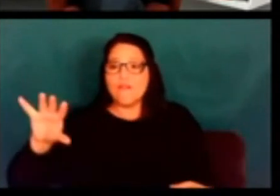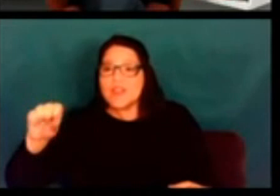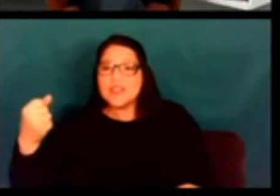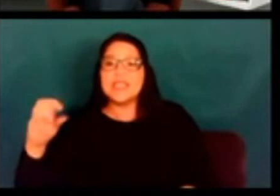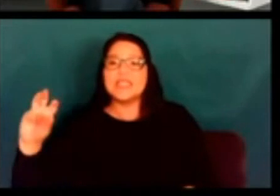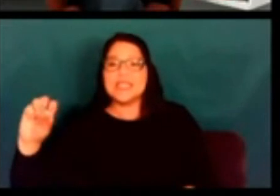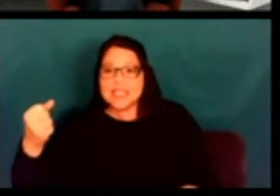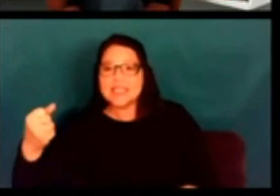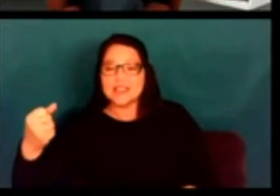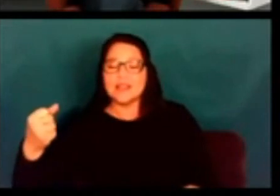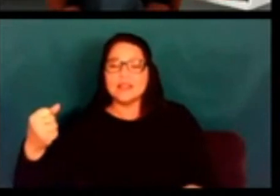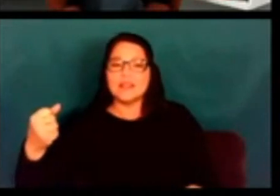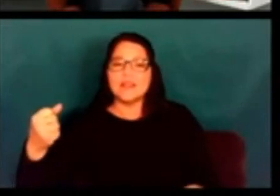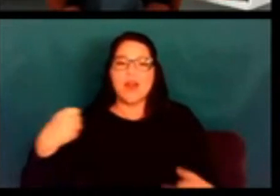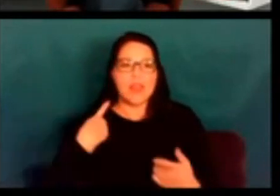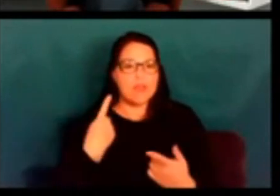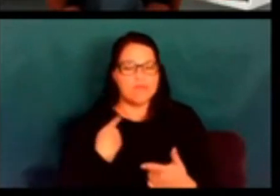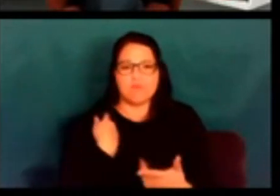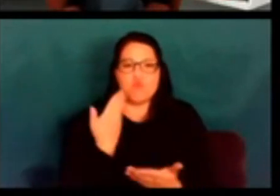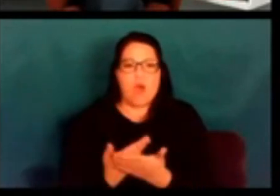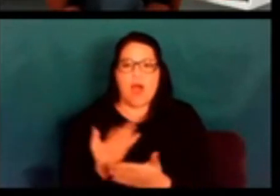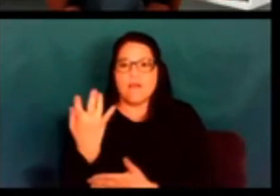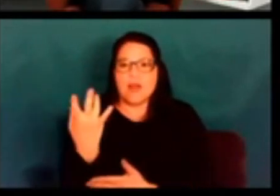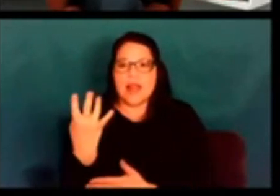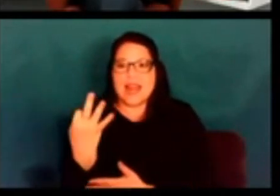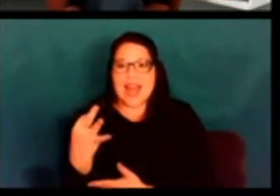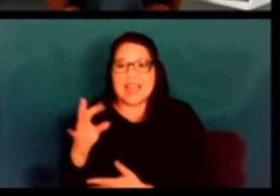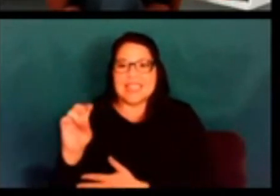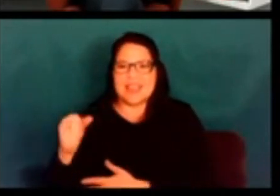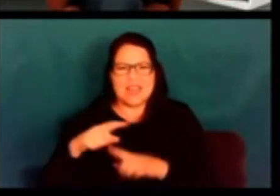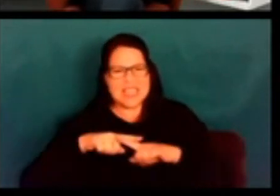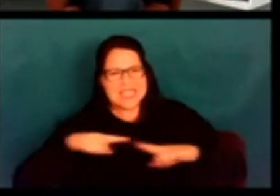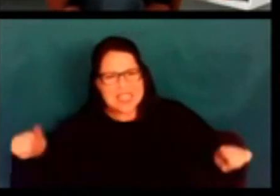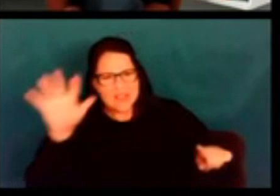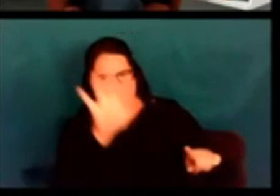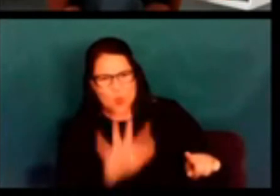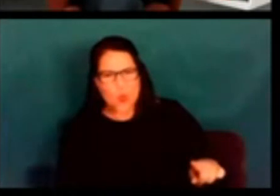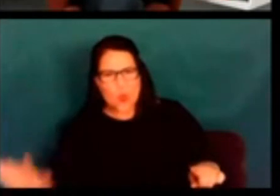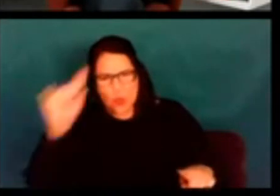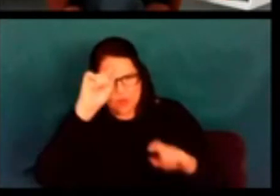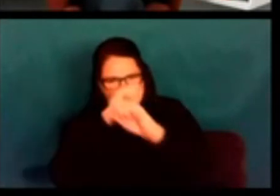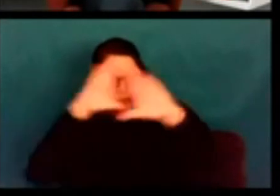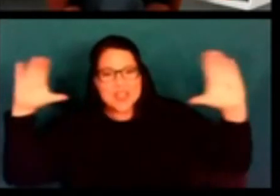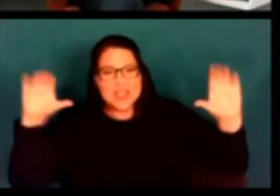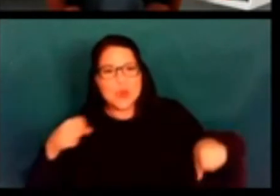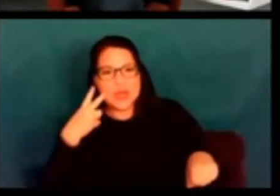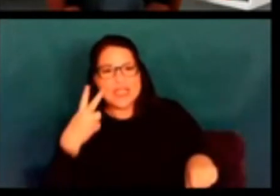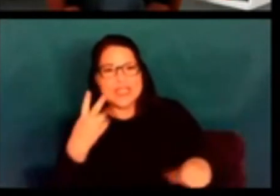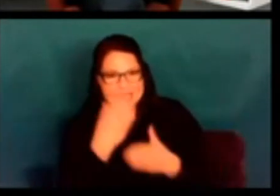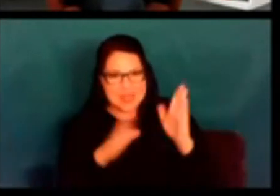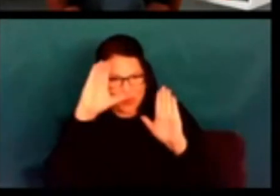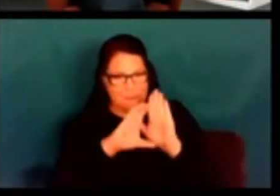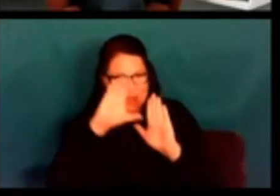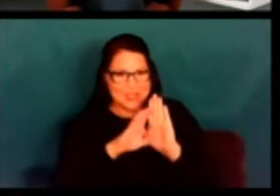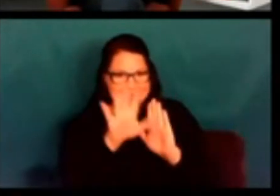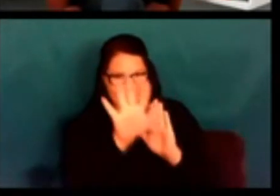the 60s, by the time we get to 1970, we have a very different vision of you. And you can see a little bit of that here.